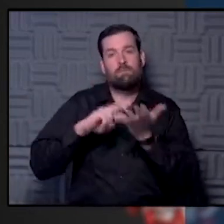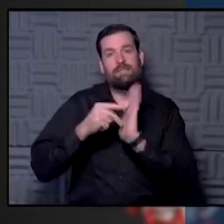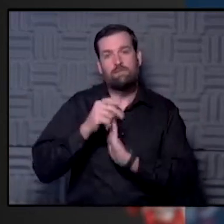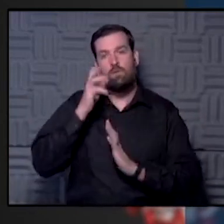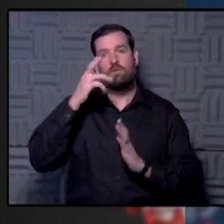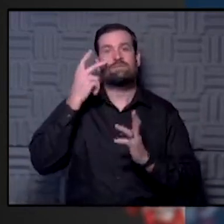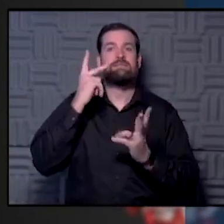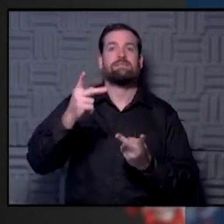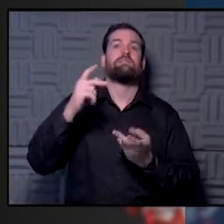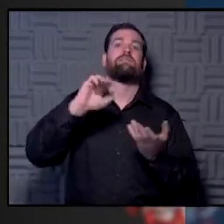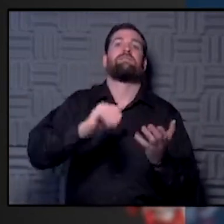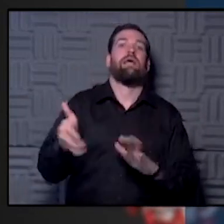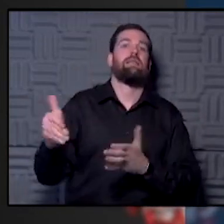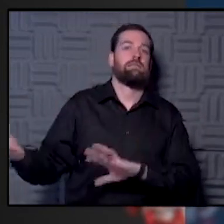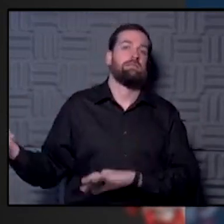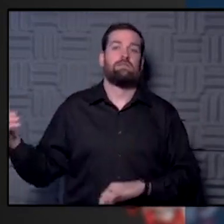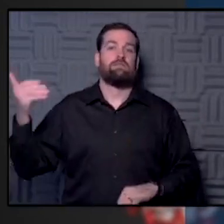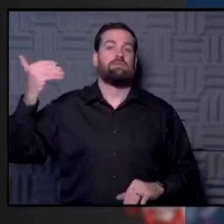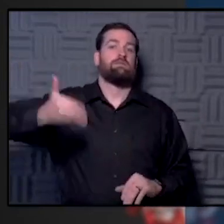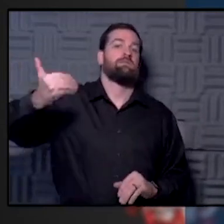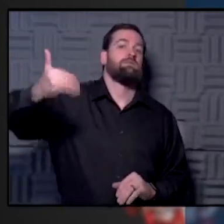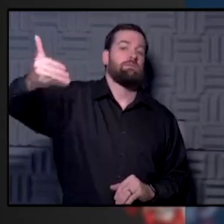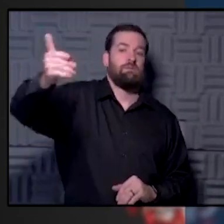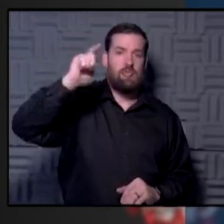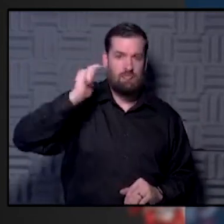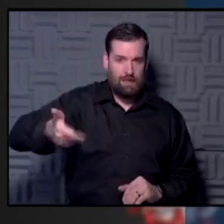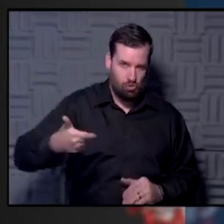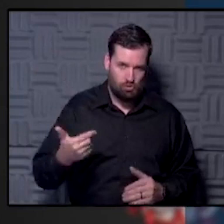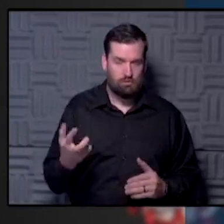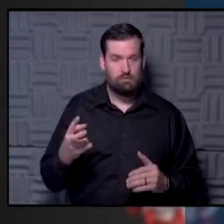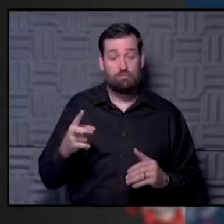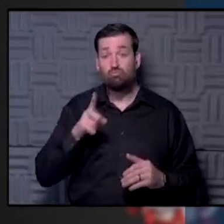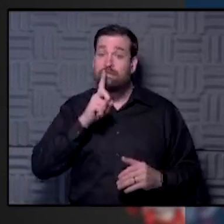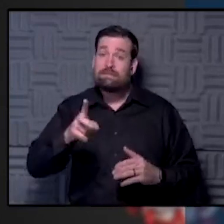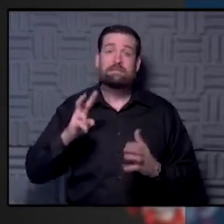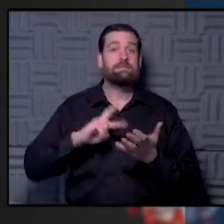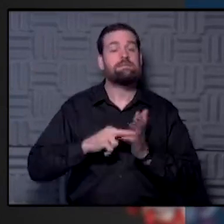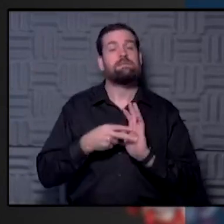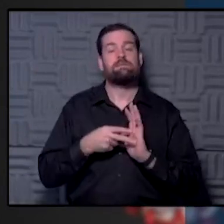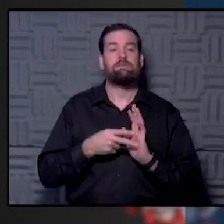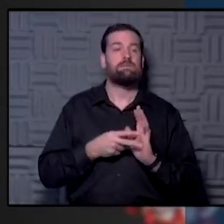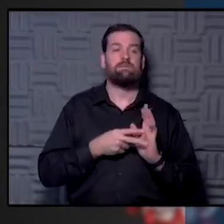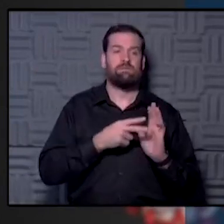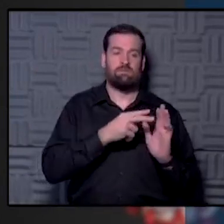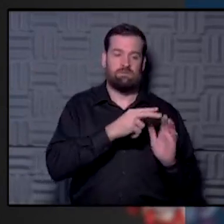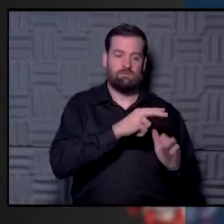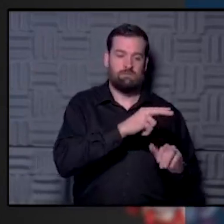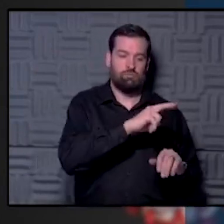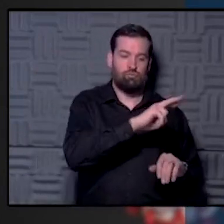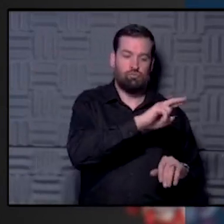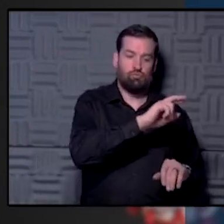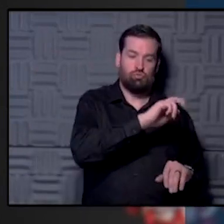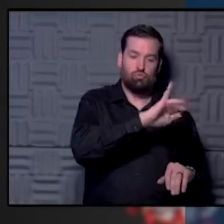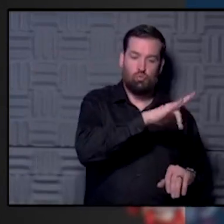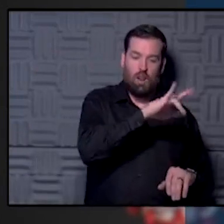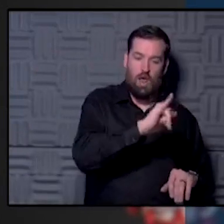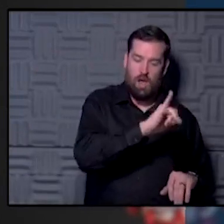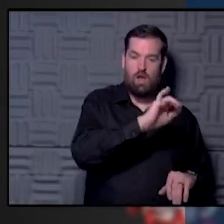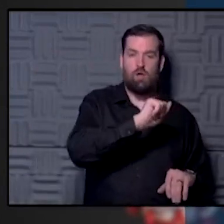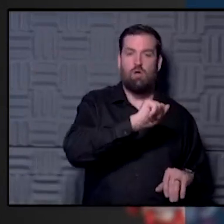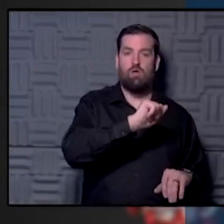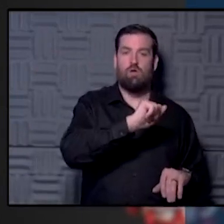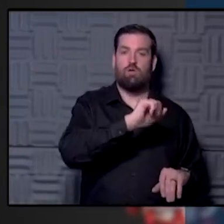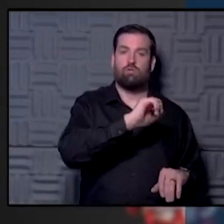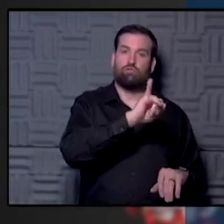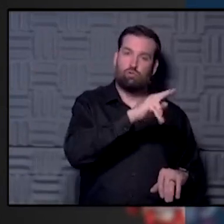in deaths from those hospitalizations later on. So what we're really seeing here is maybe July and August hospitalization numbers resulting in death, which